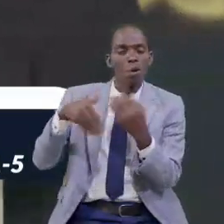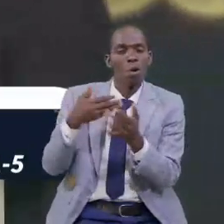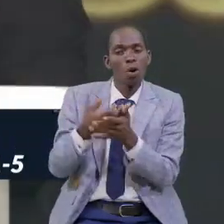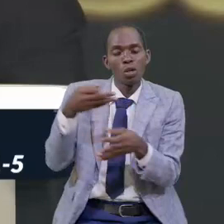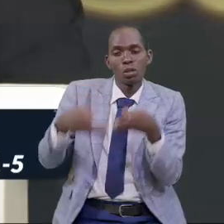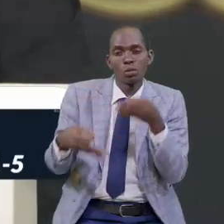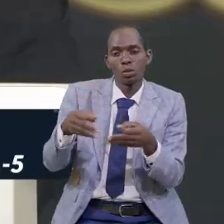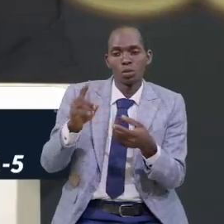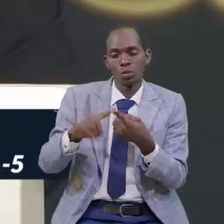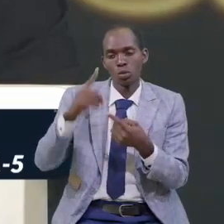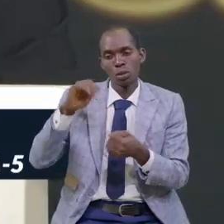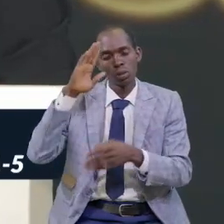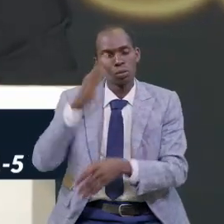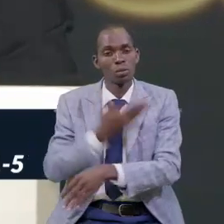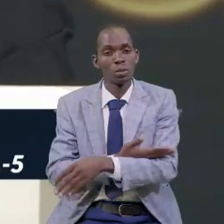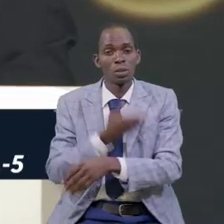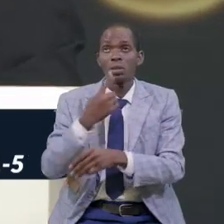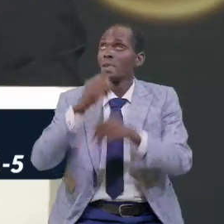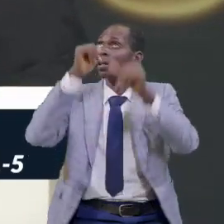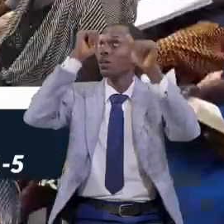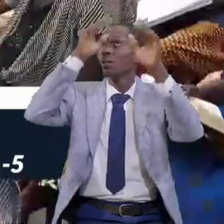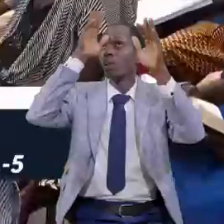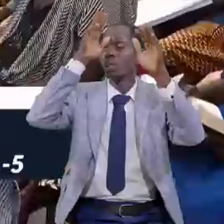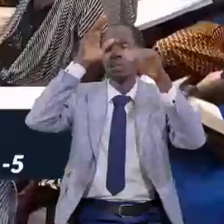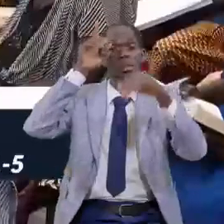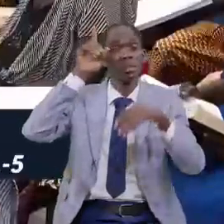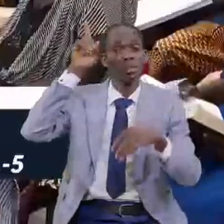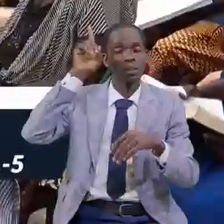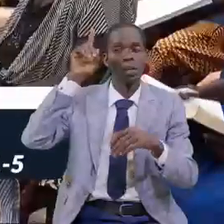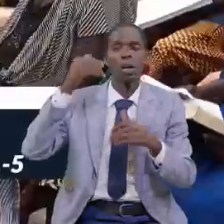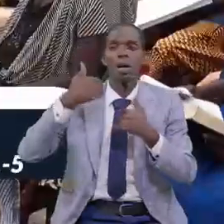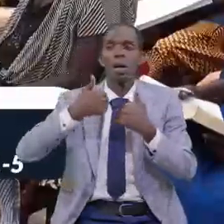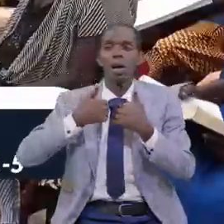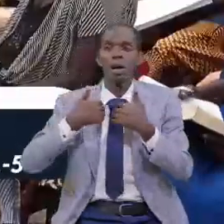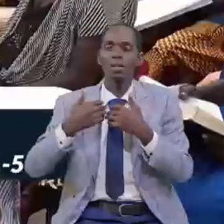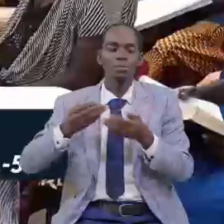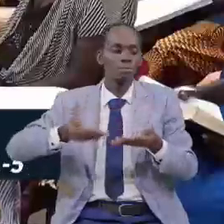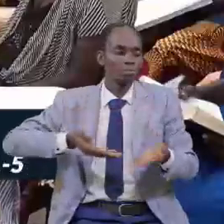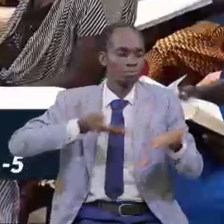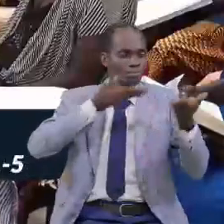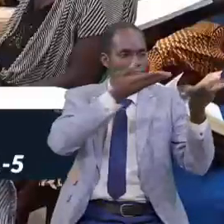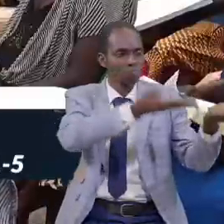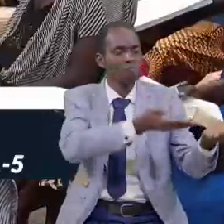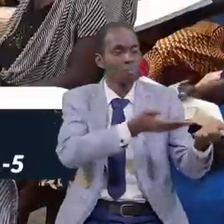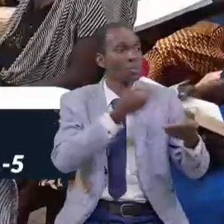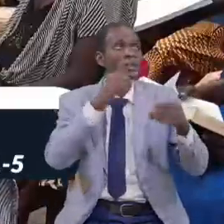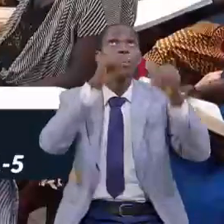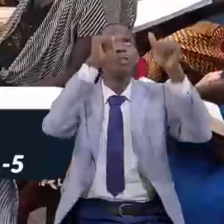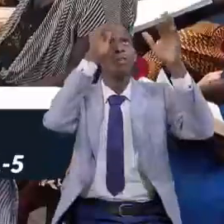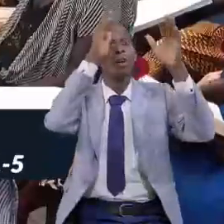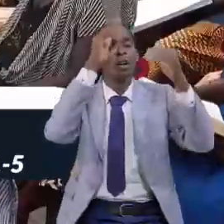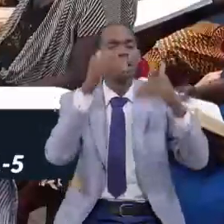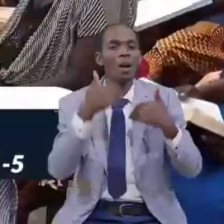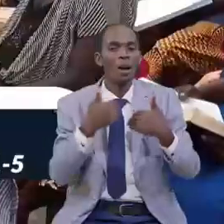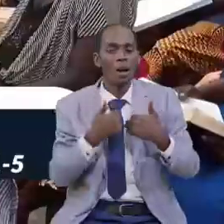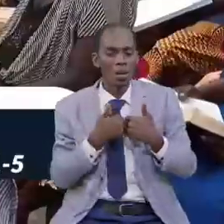The Father has delegated, the Father has